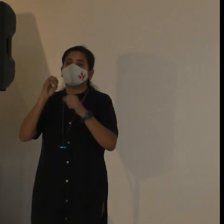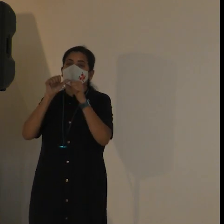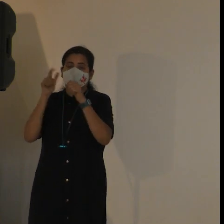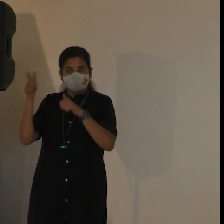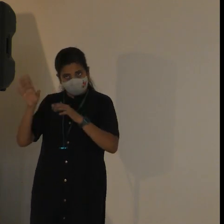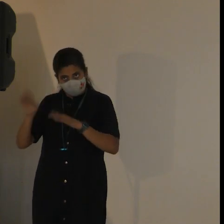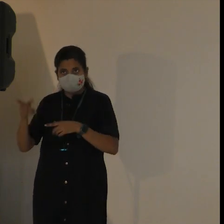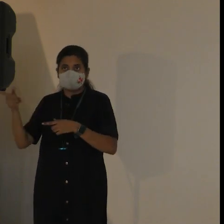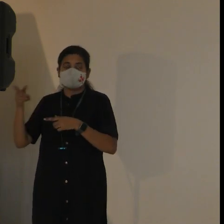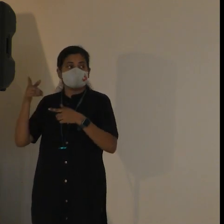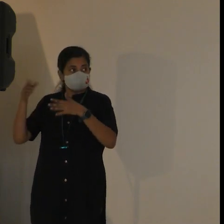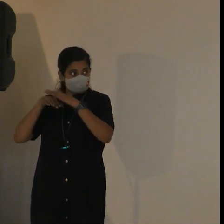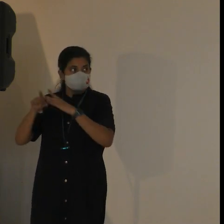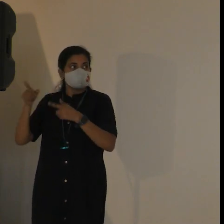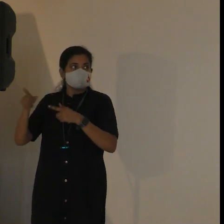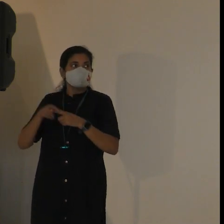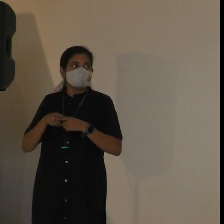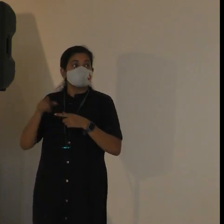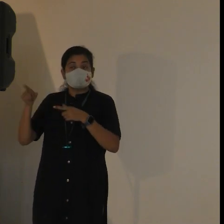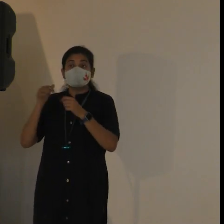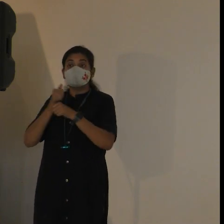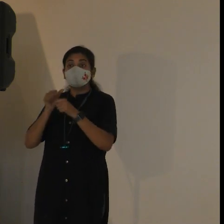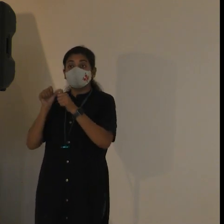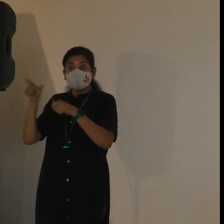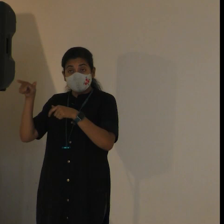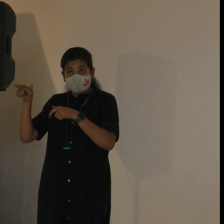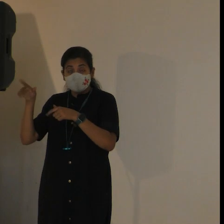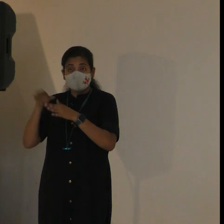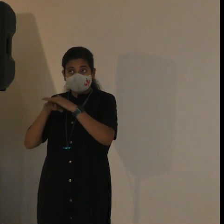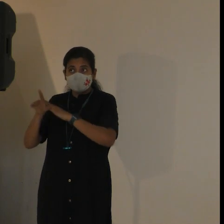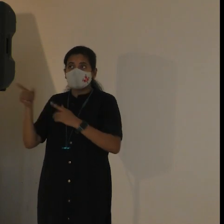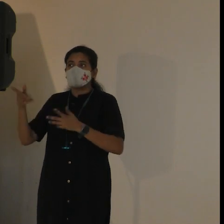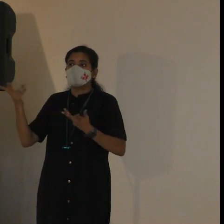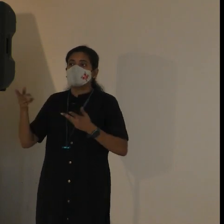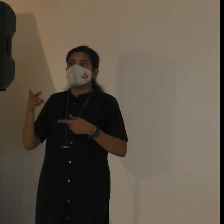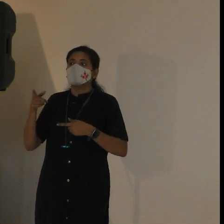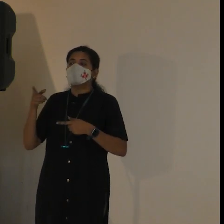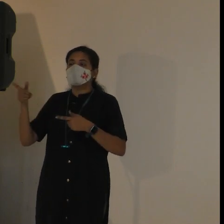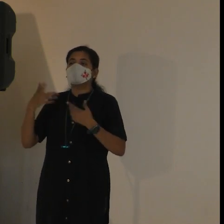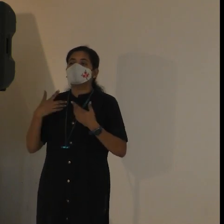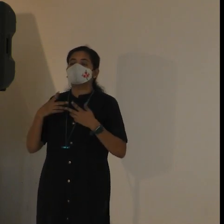itself and the tourist segment it attracts. So Goa primarily attracts